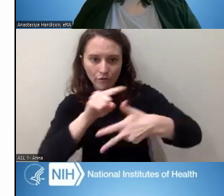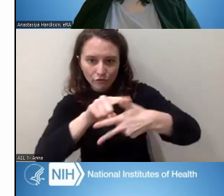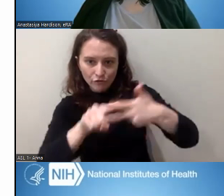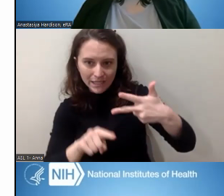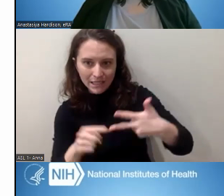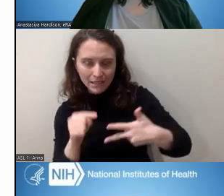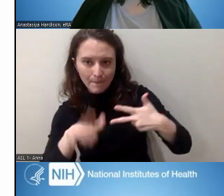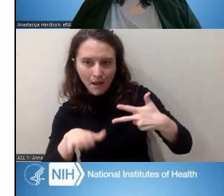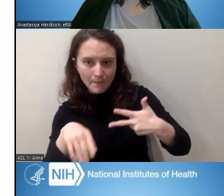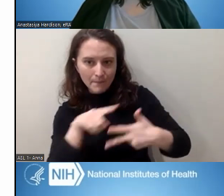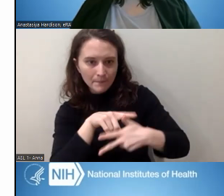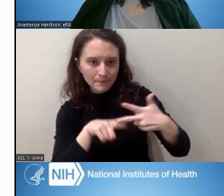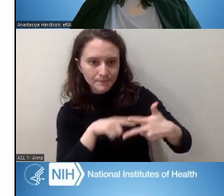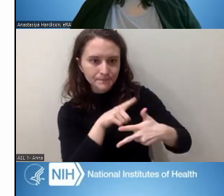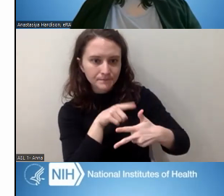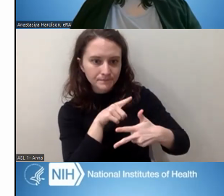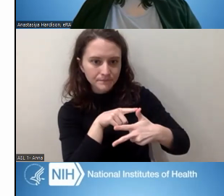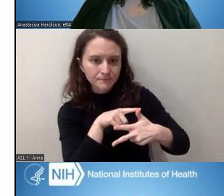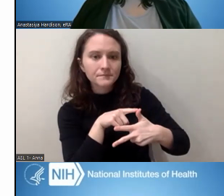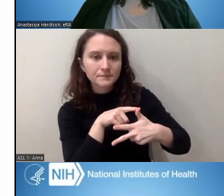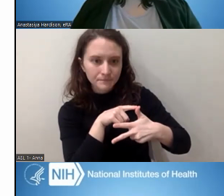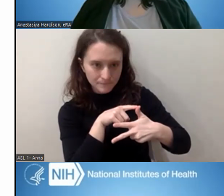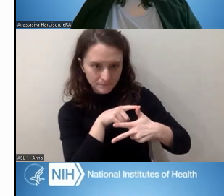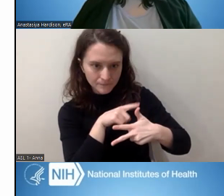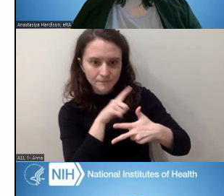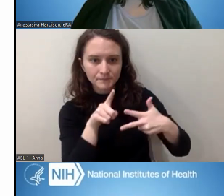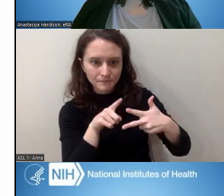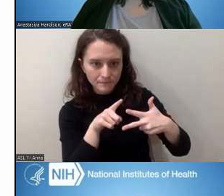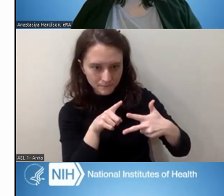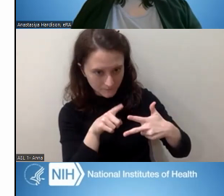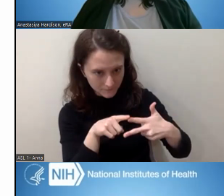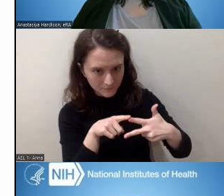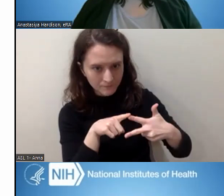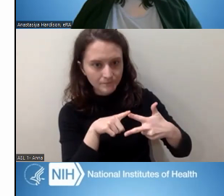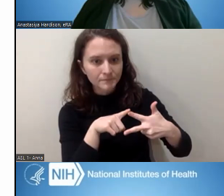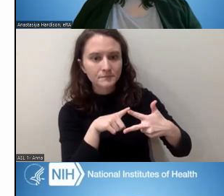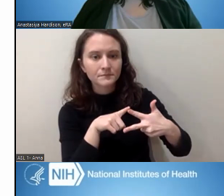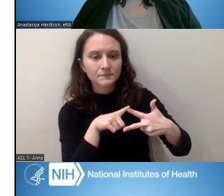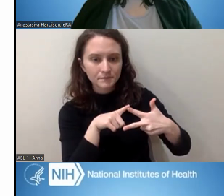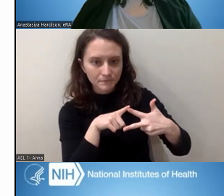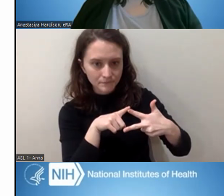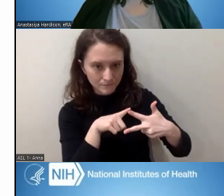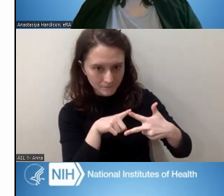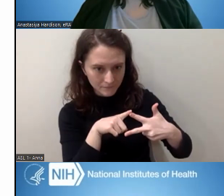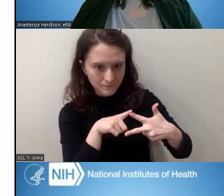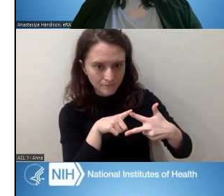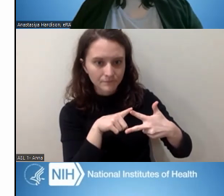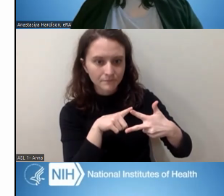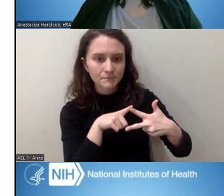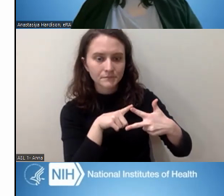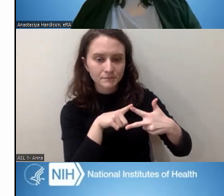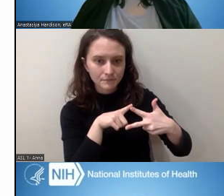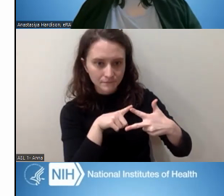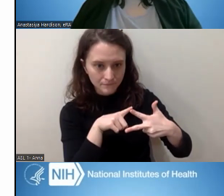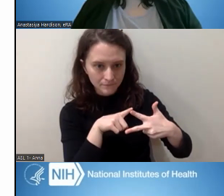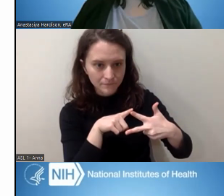just talked about, submitting documents that require signature authority on account of behalf on